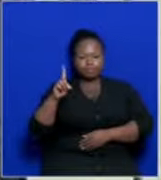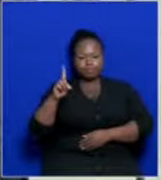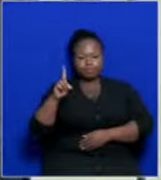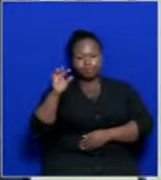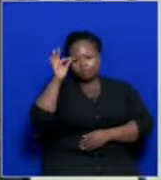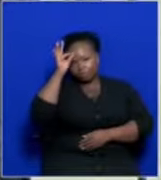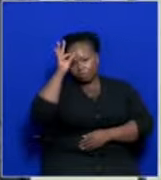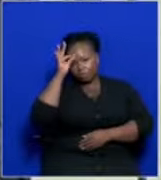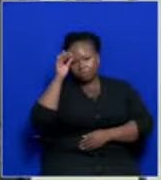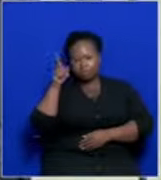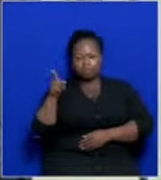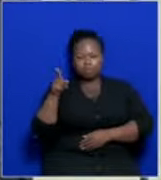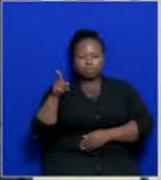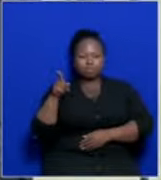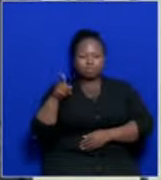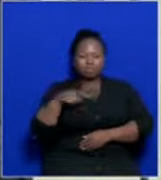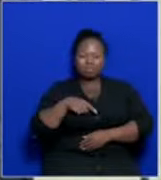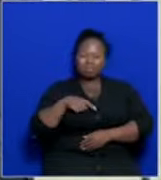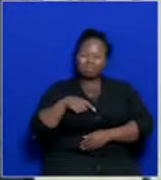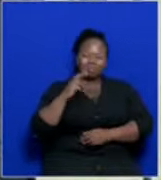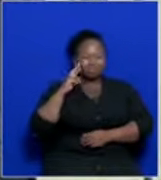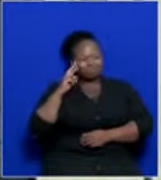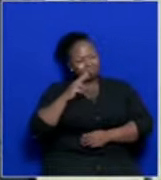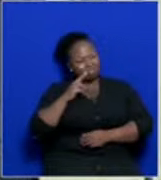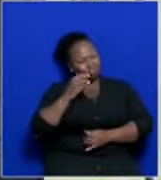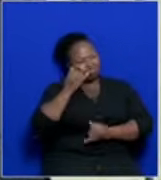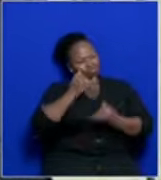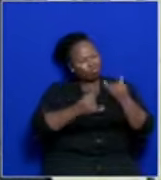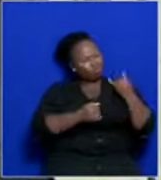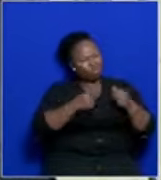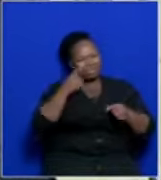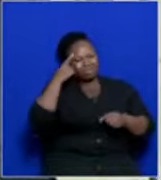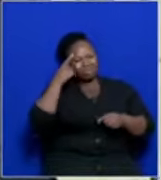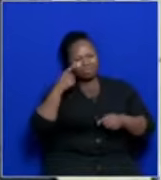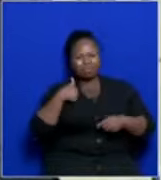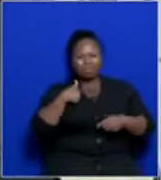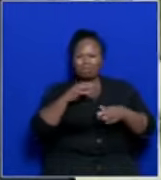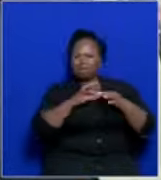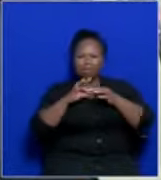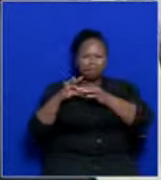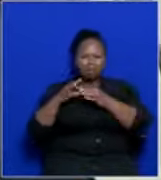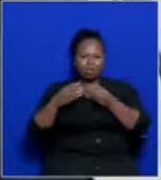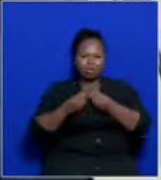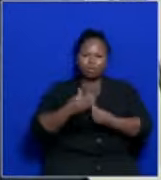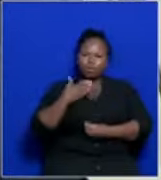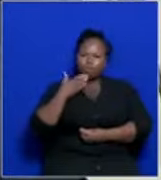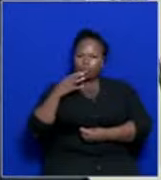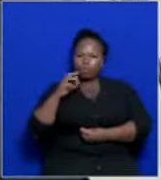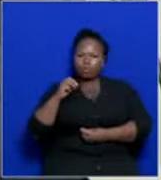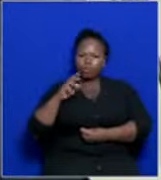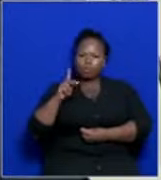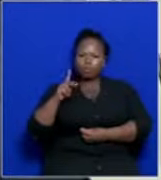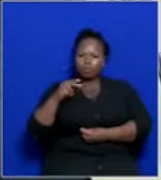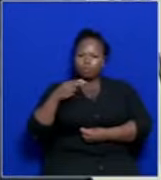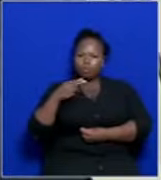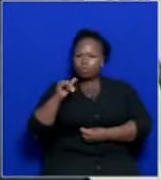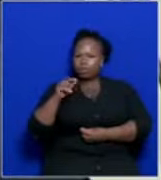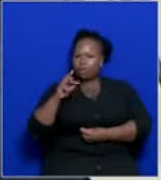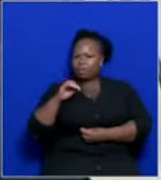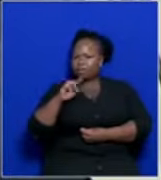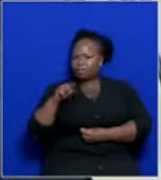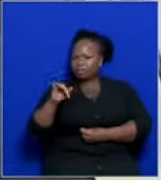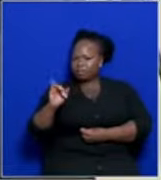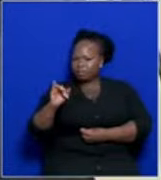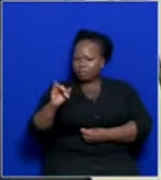wrong impression that I have a relationship with Brigadier Mkhwanazi, and an improper one